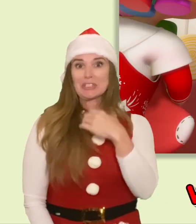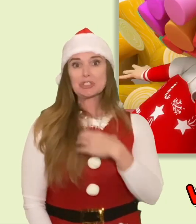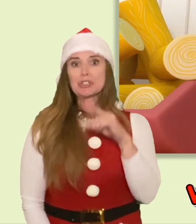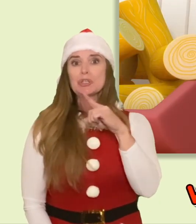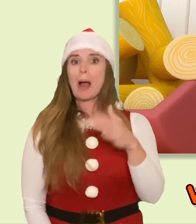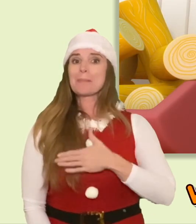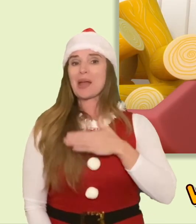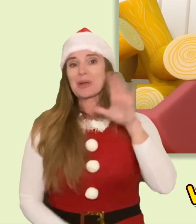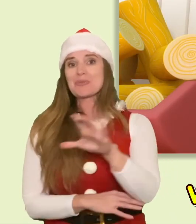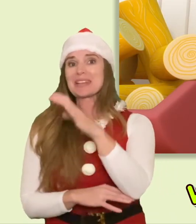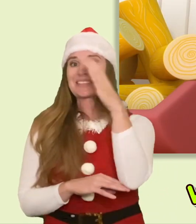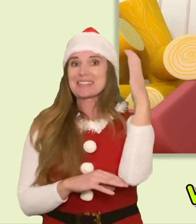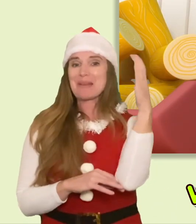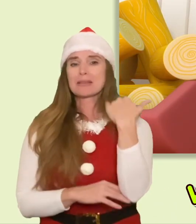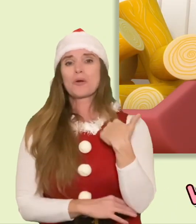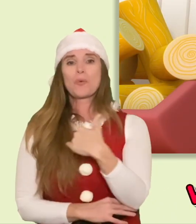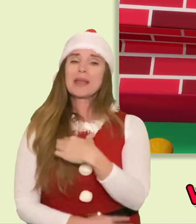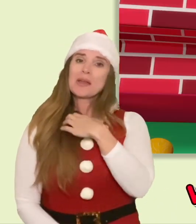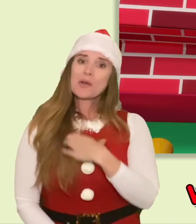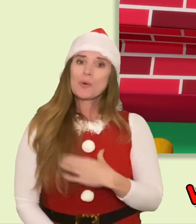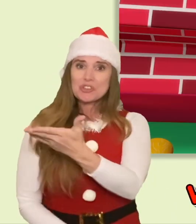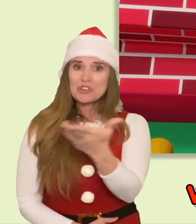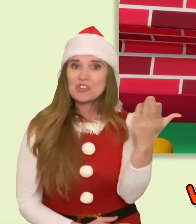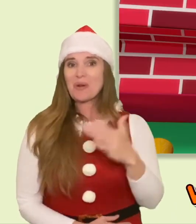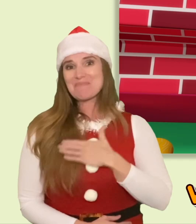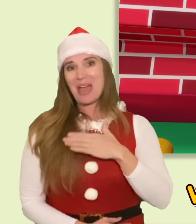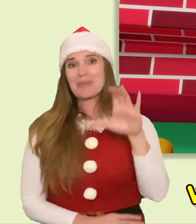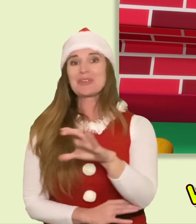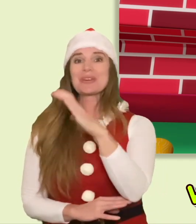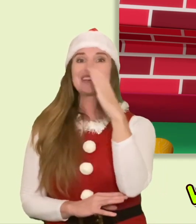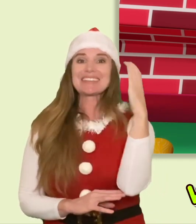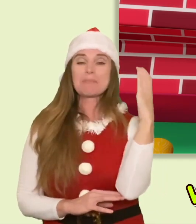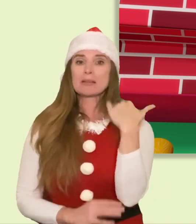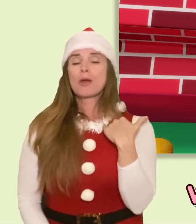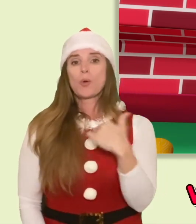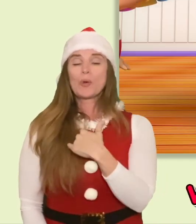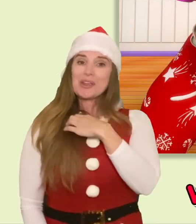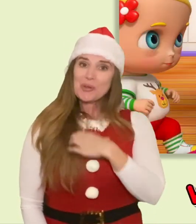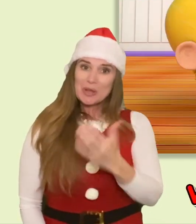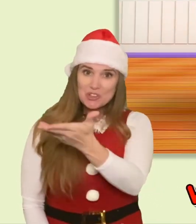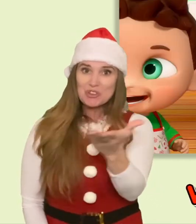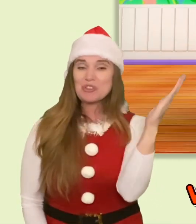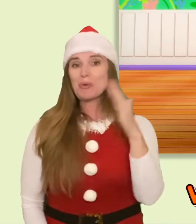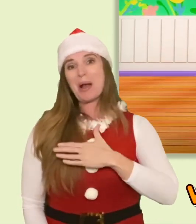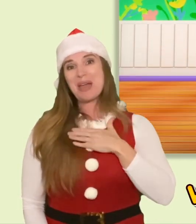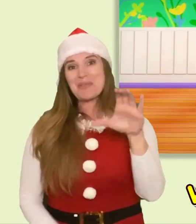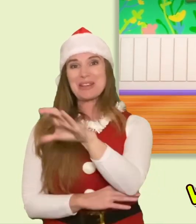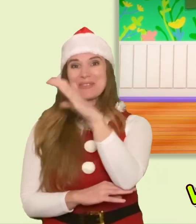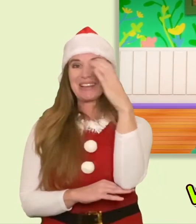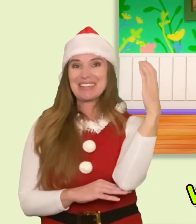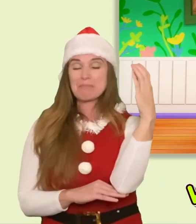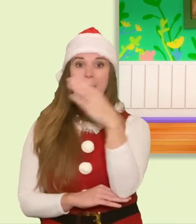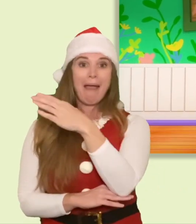We wish you a Merry Christmas. We wish you a Merry Christmas. We wish you a